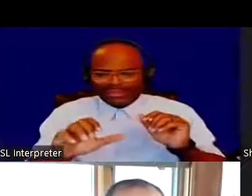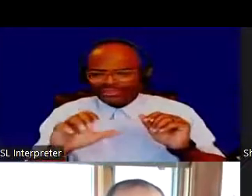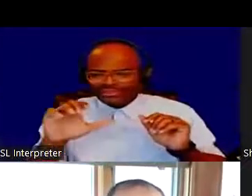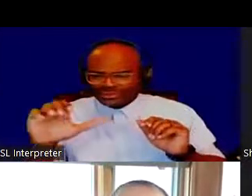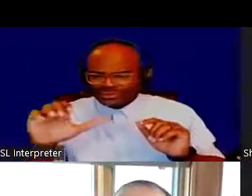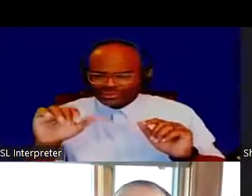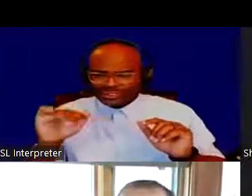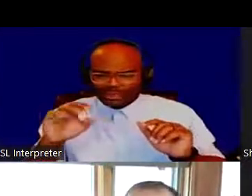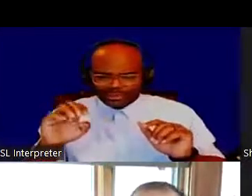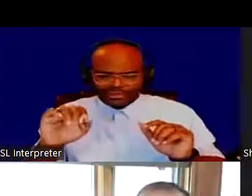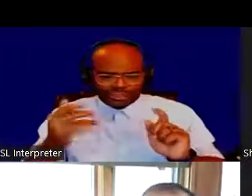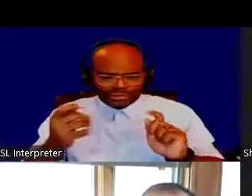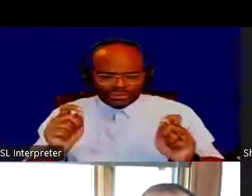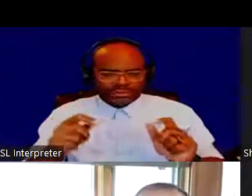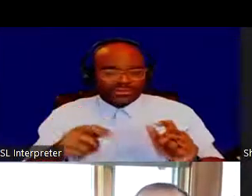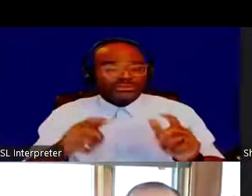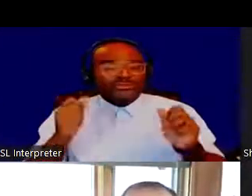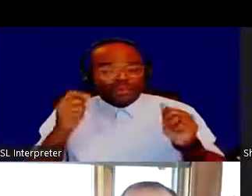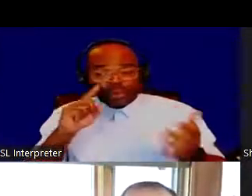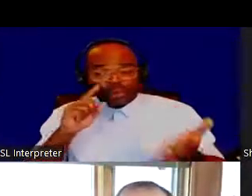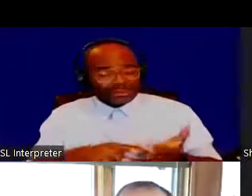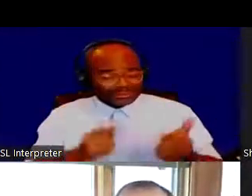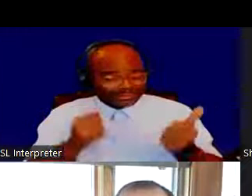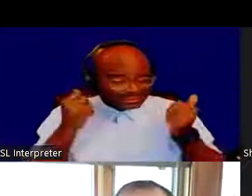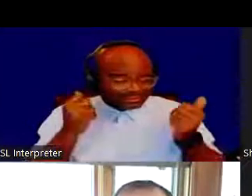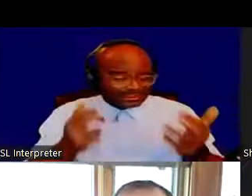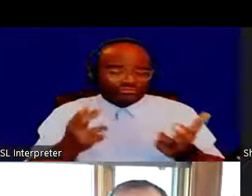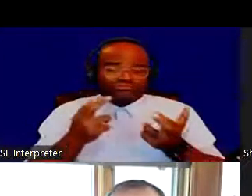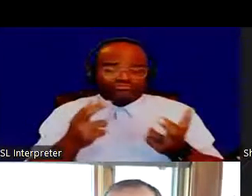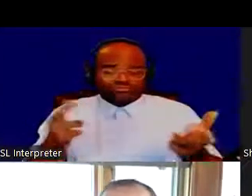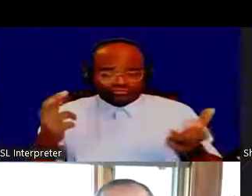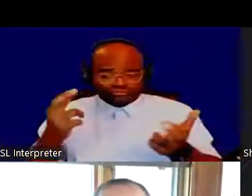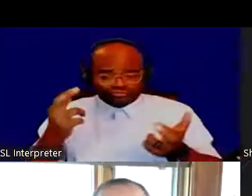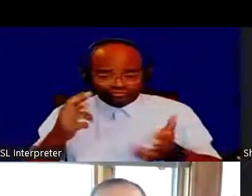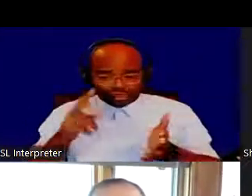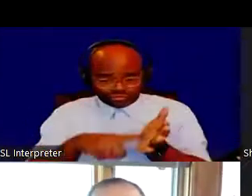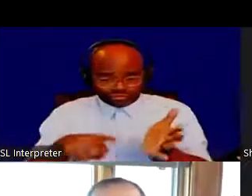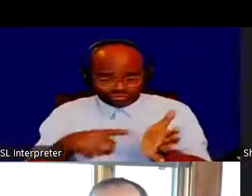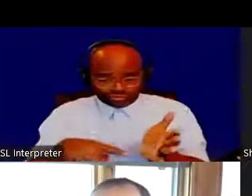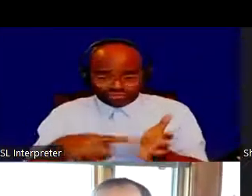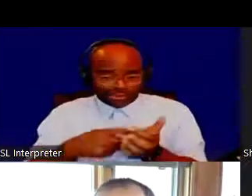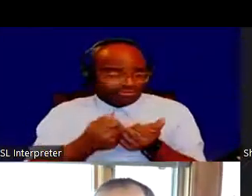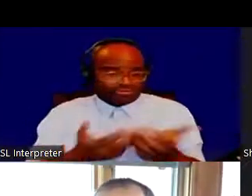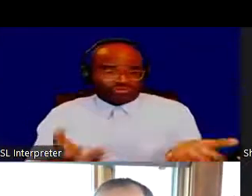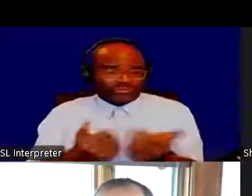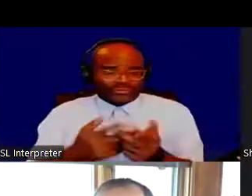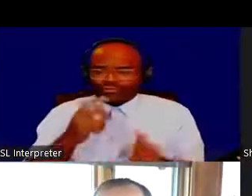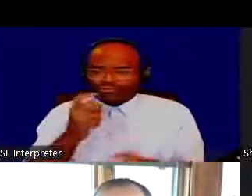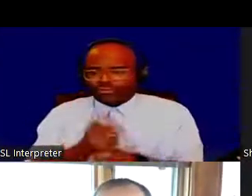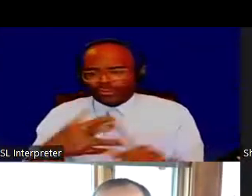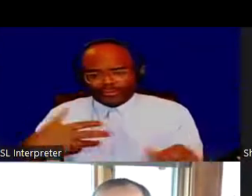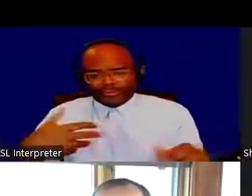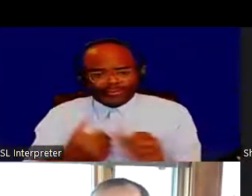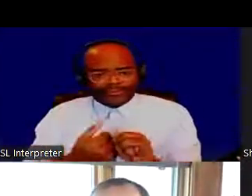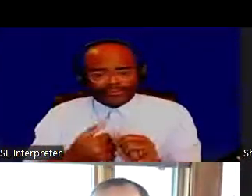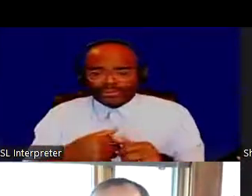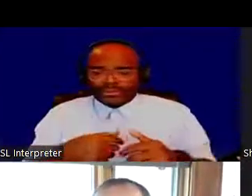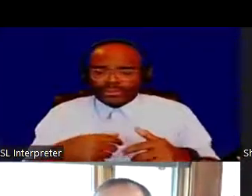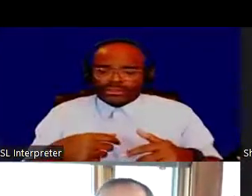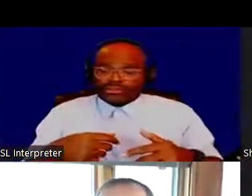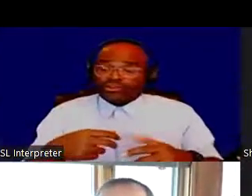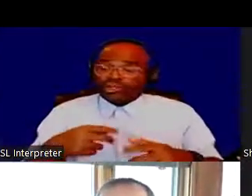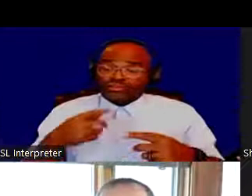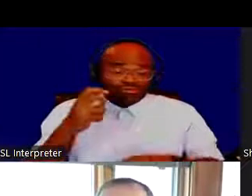huge volume of scientific research being produced that's impossible to keep up with. It's hard to share success